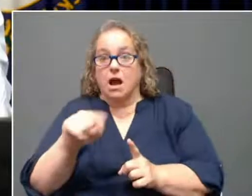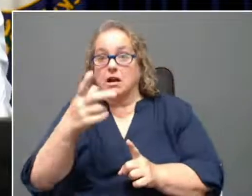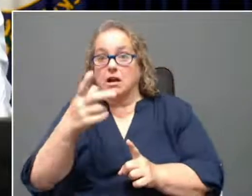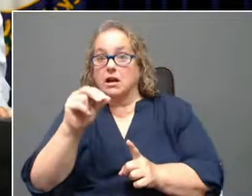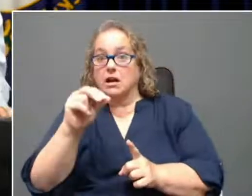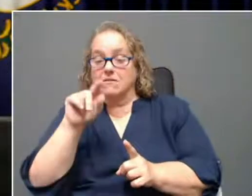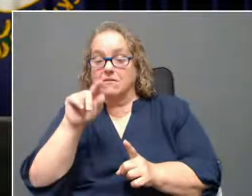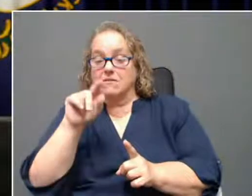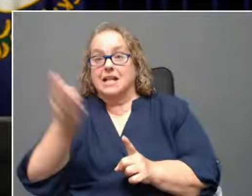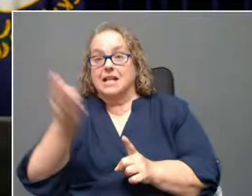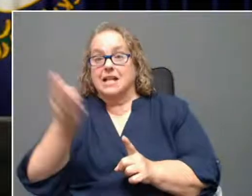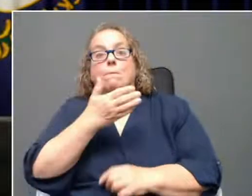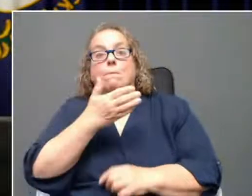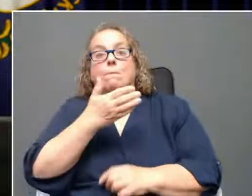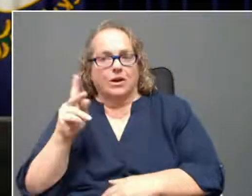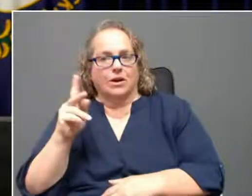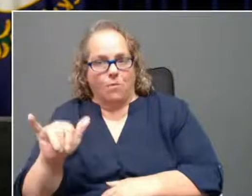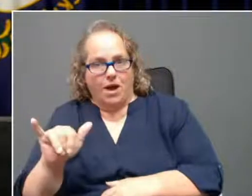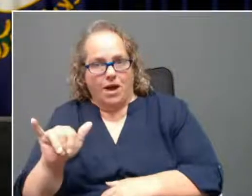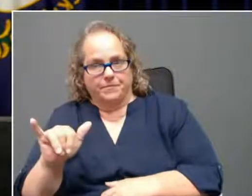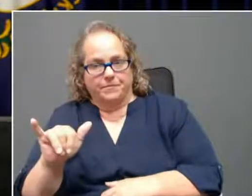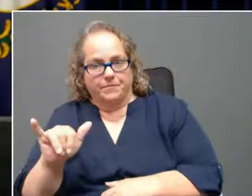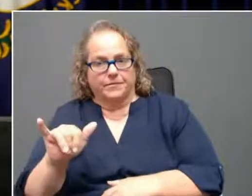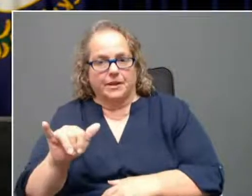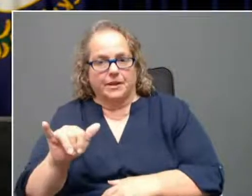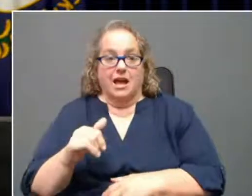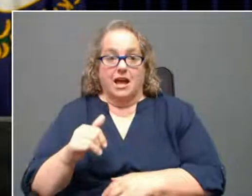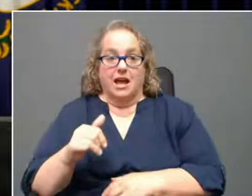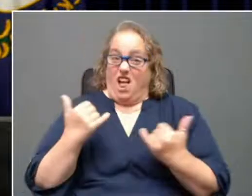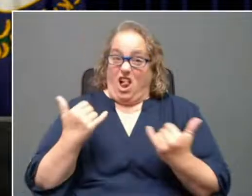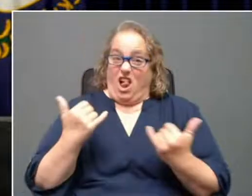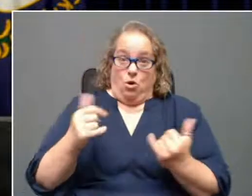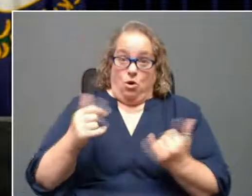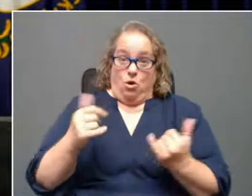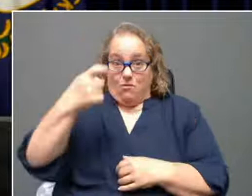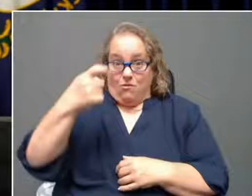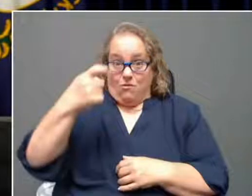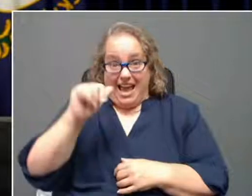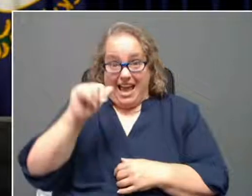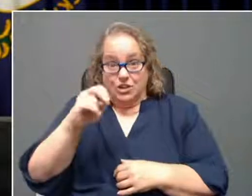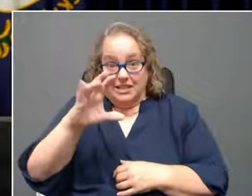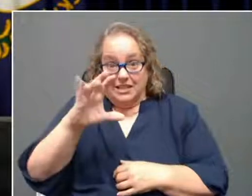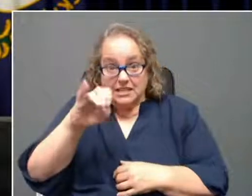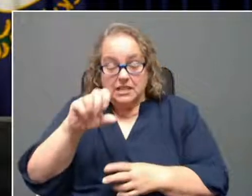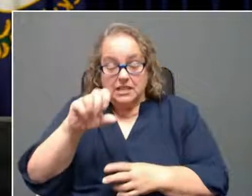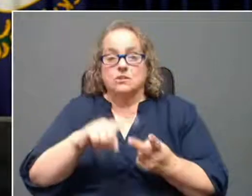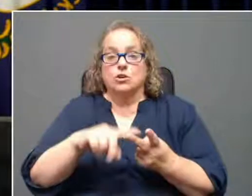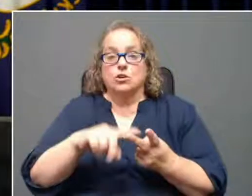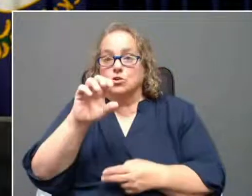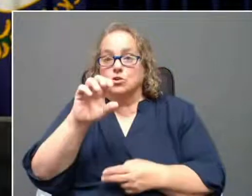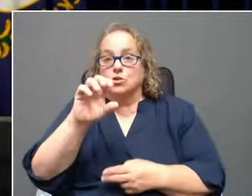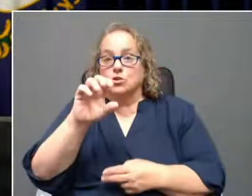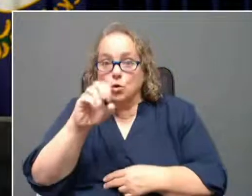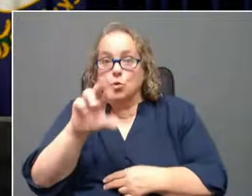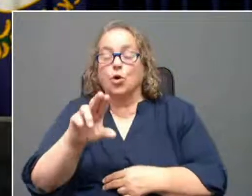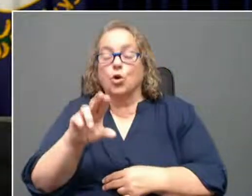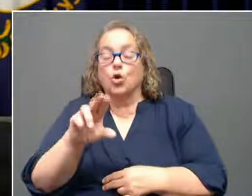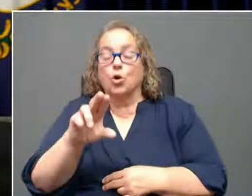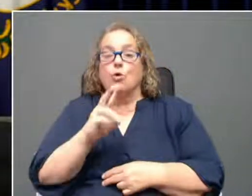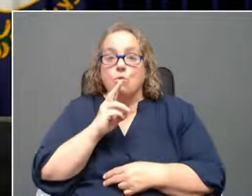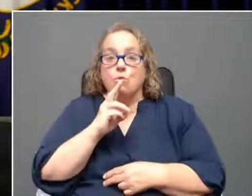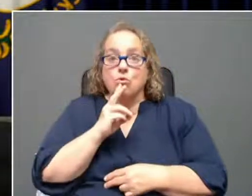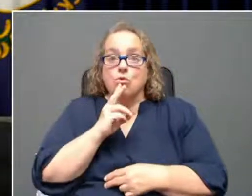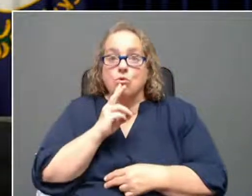governor.ky.gov/betterky. Eligible government agencies, those are city-owned water or sewer utilities, water commissions, water and sewer districts